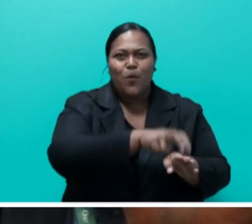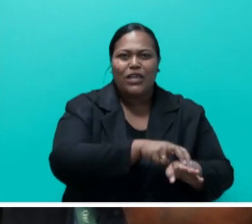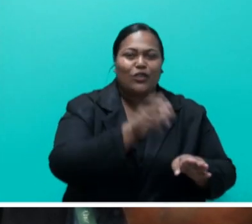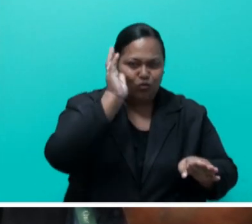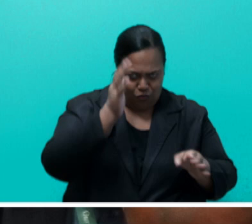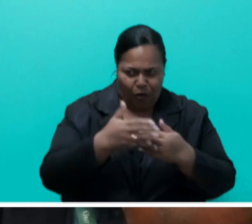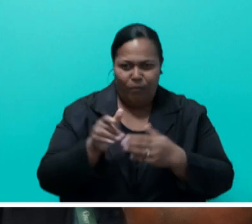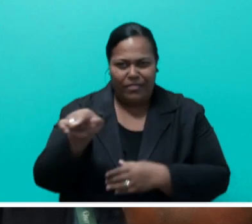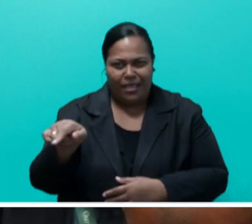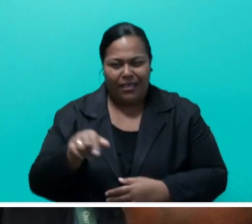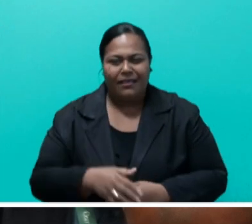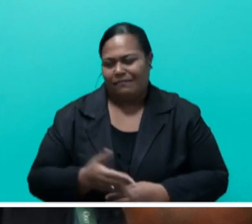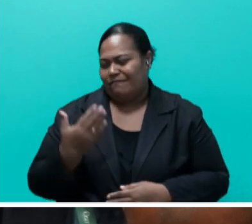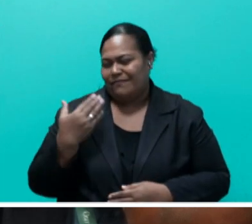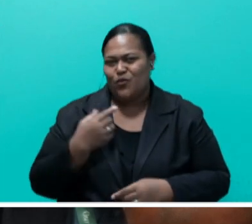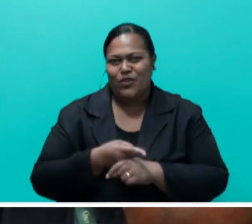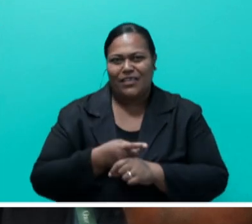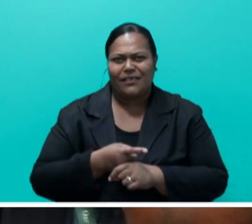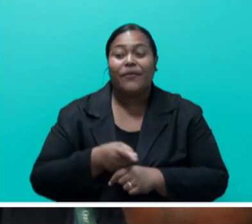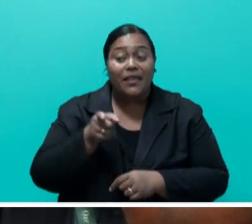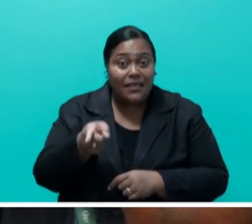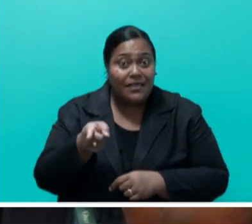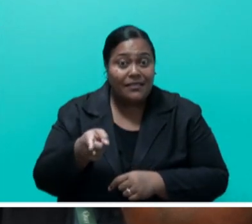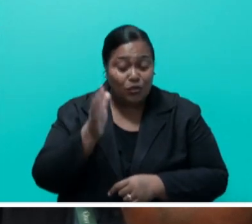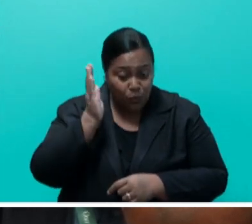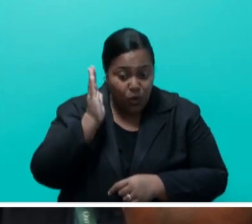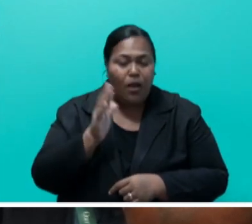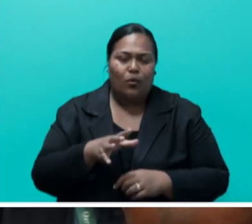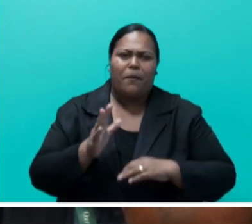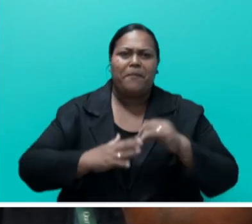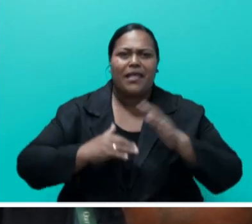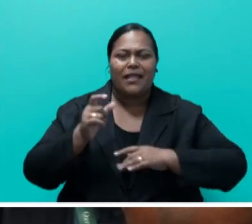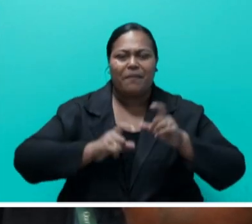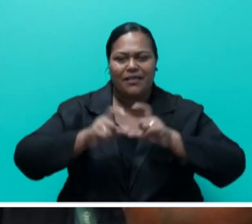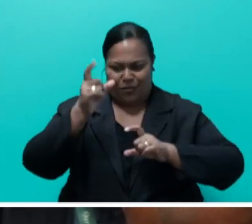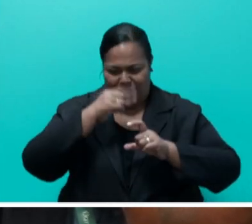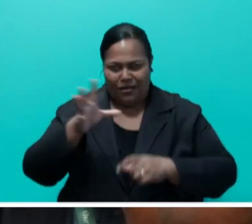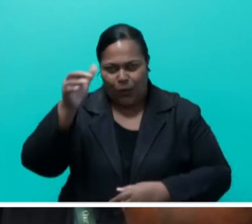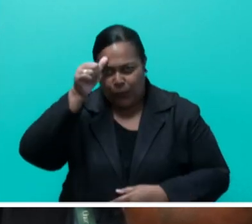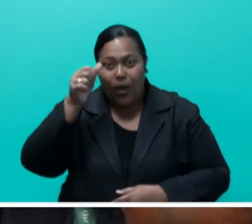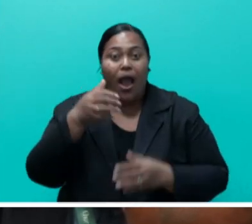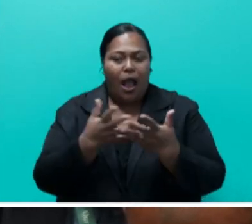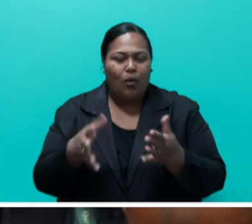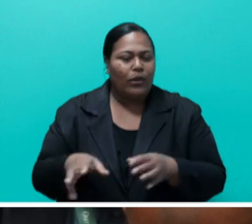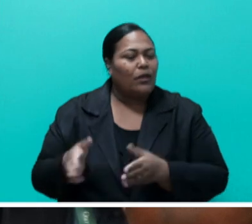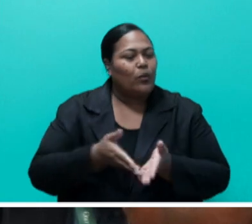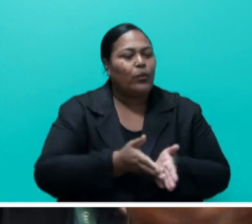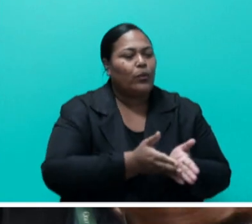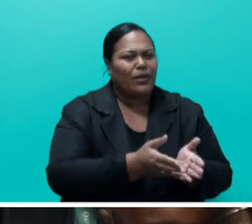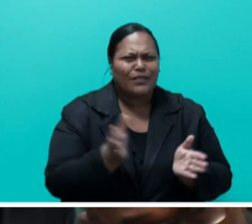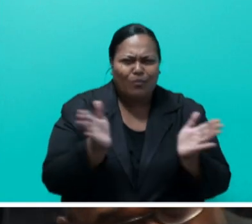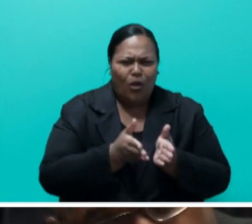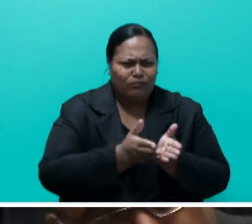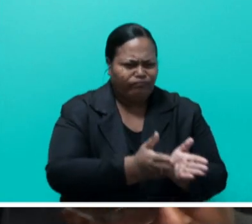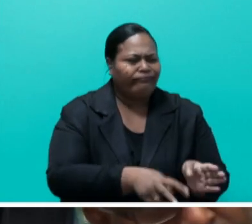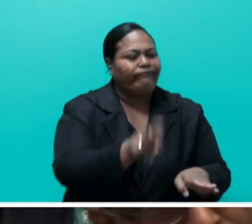where we will build our capacity to be able to, to go out there and board the ships that we suspect. Also, with